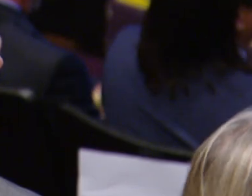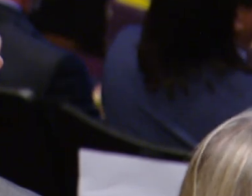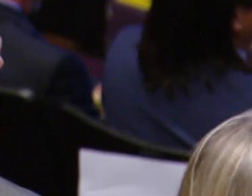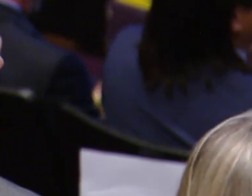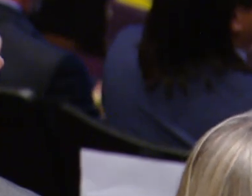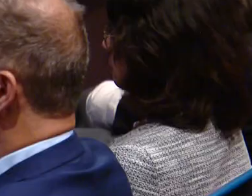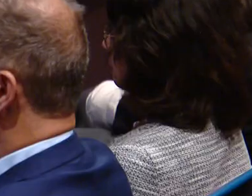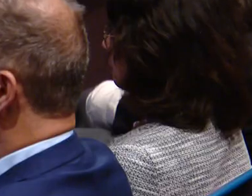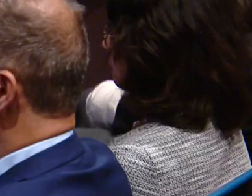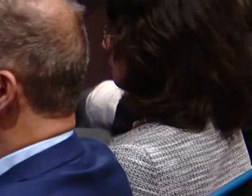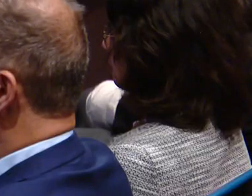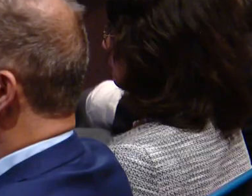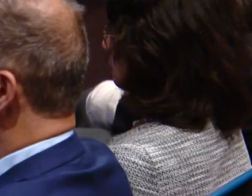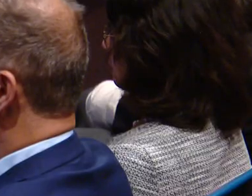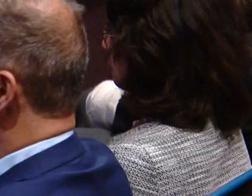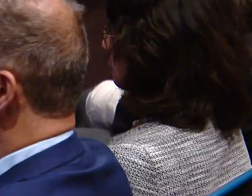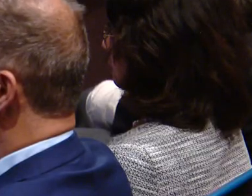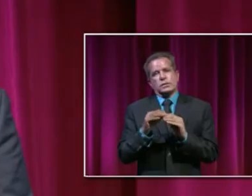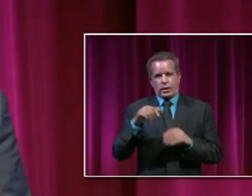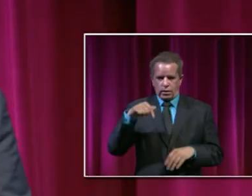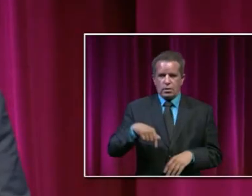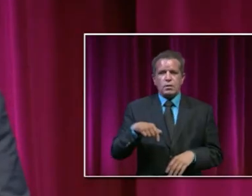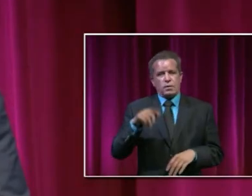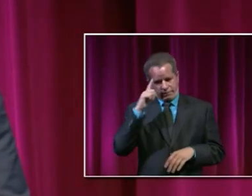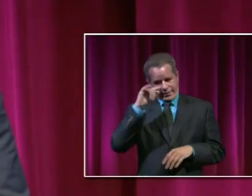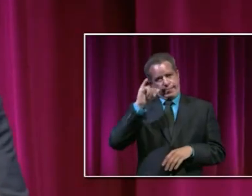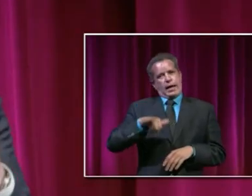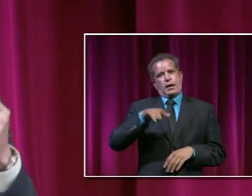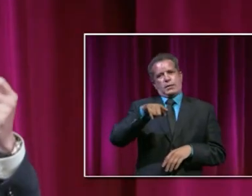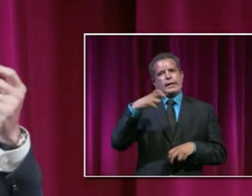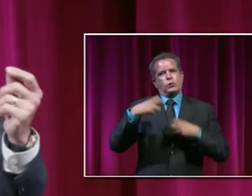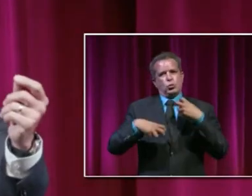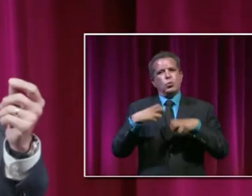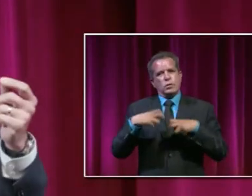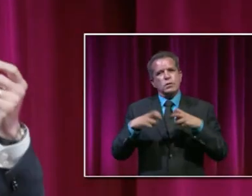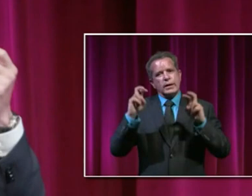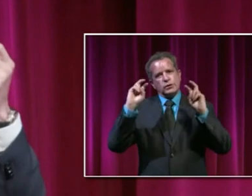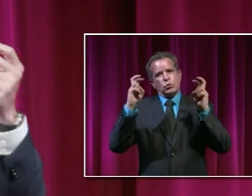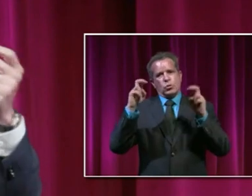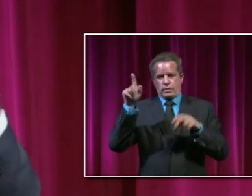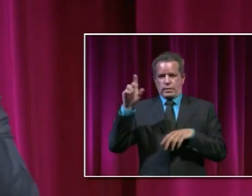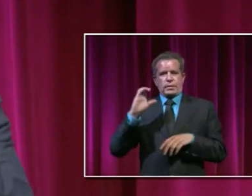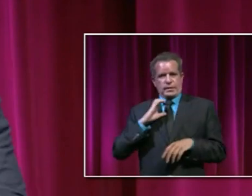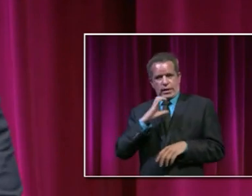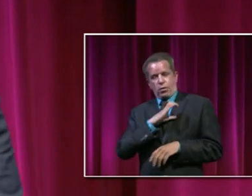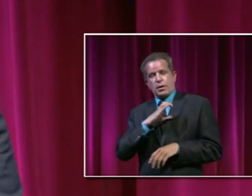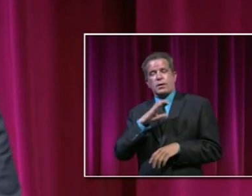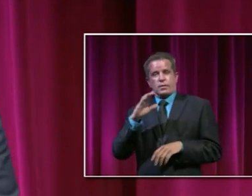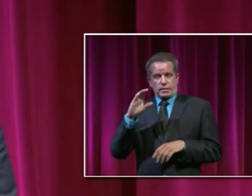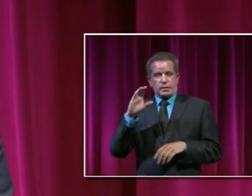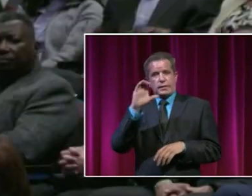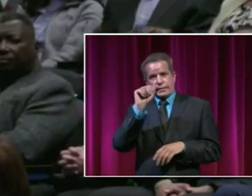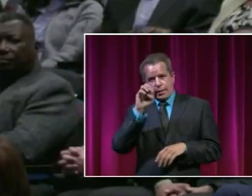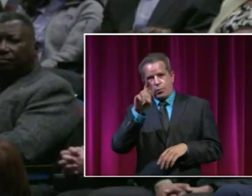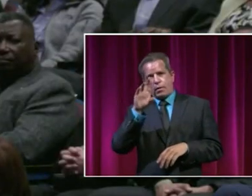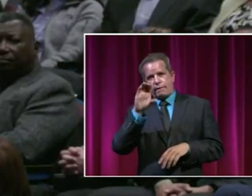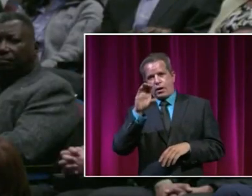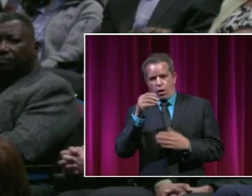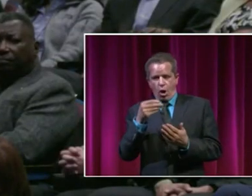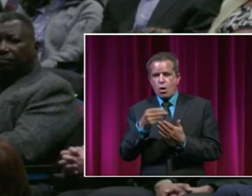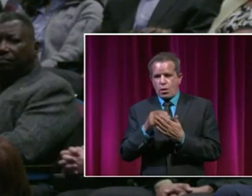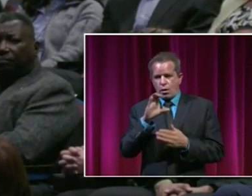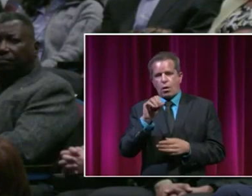brought a laundry list of concerns about our future. Beginning with the economy, declaring that lawmakers need to work together,